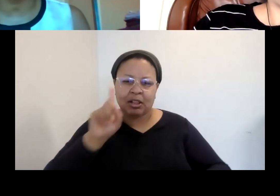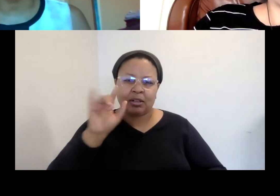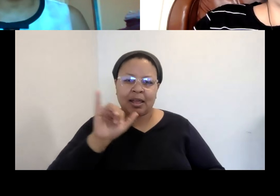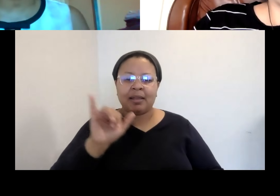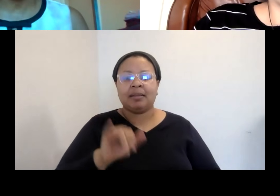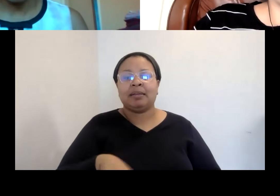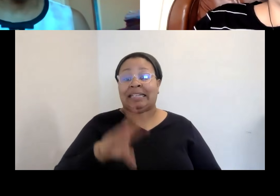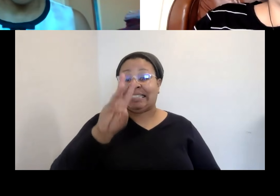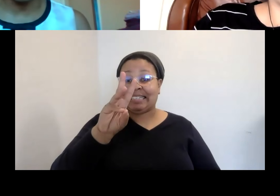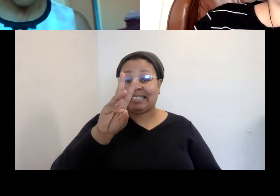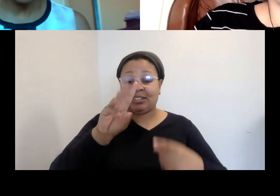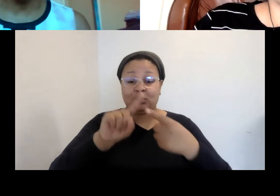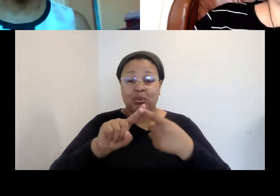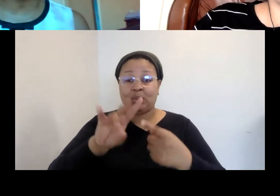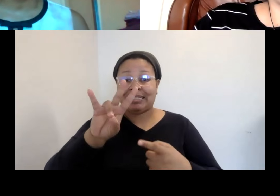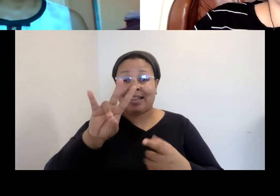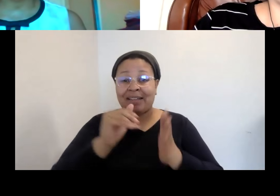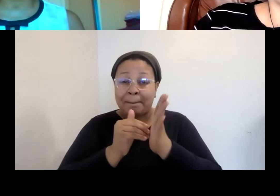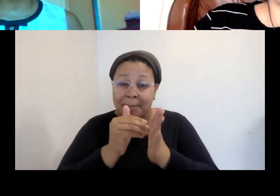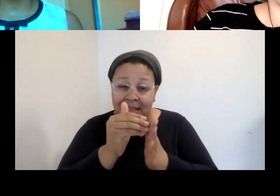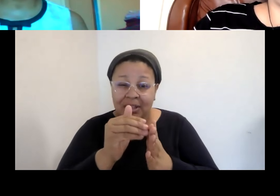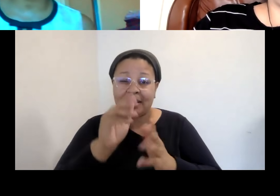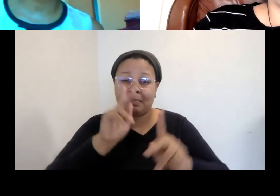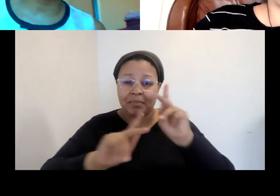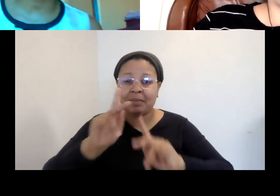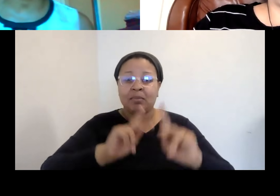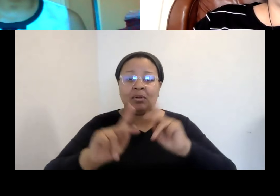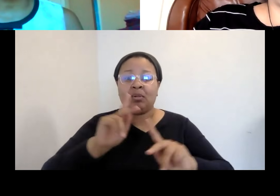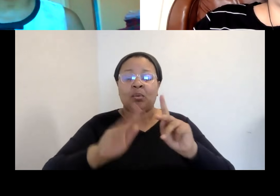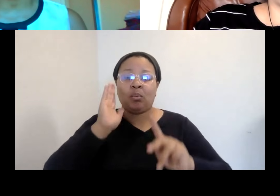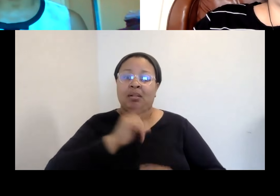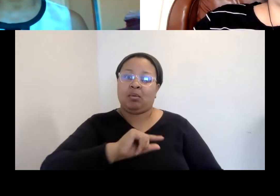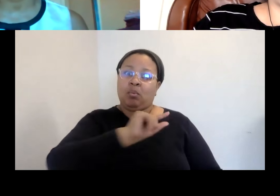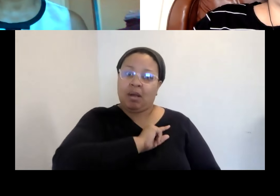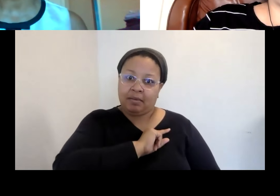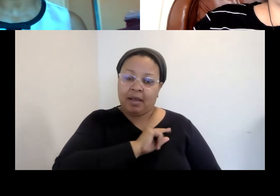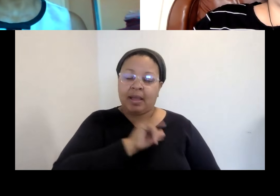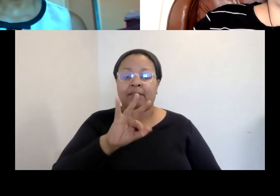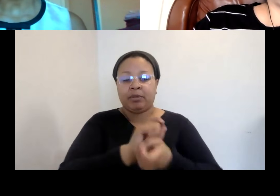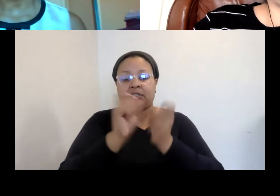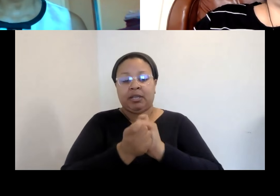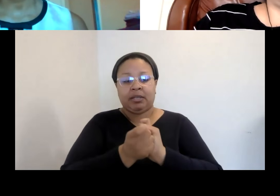to 7 million people will become more eligible. So from 26 to 46.